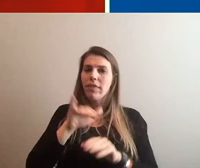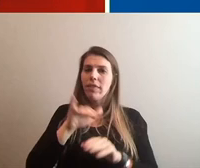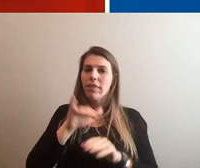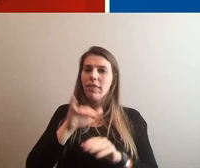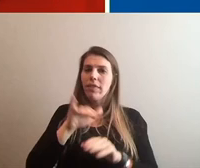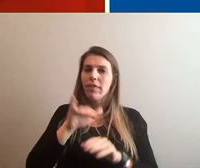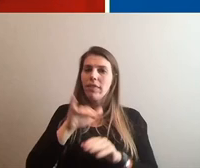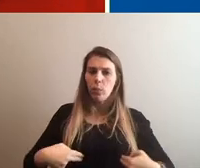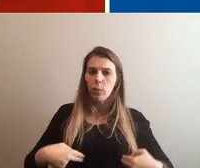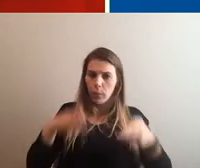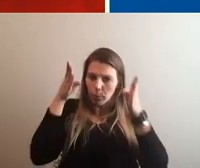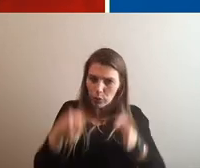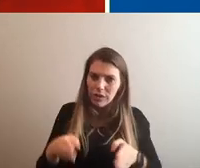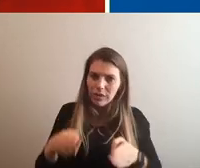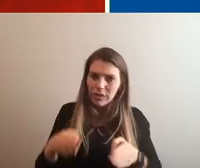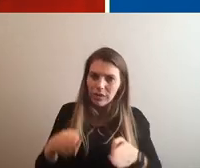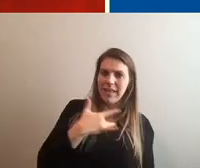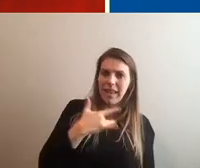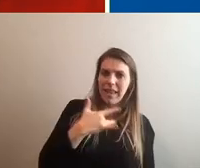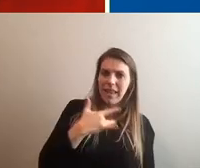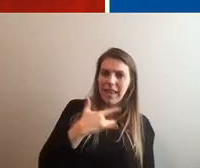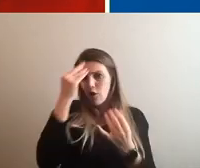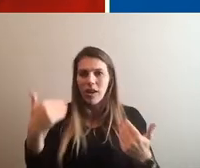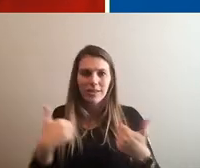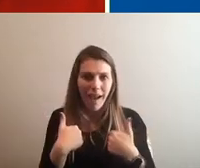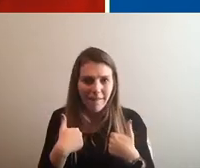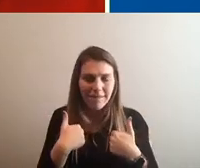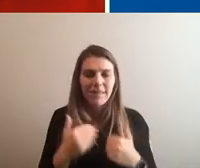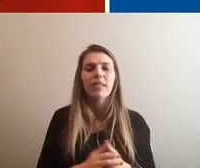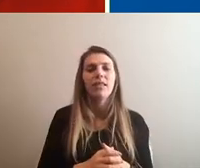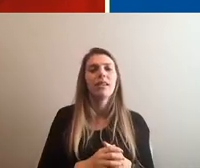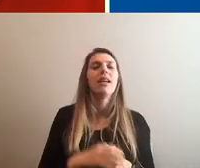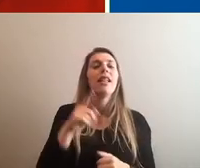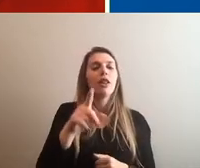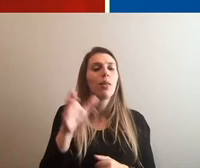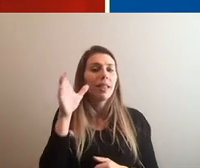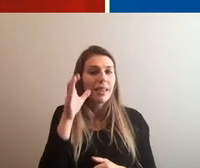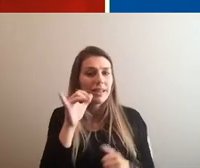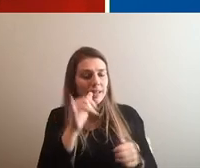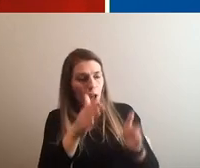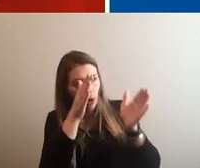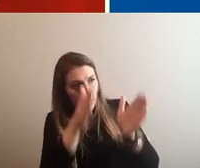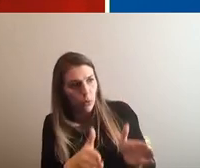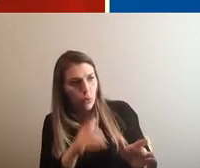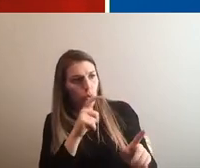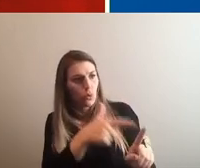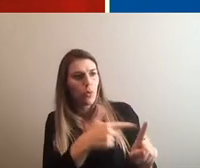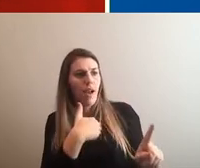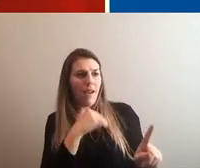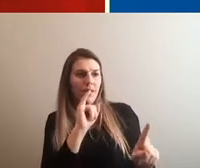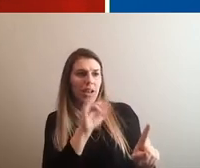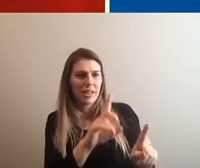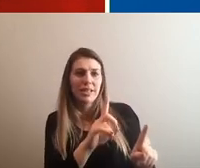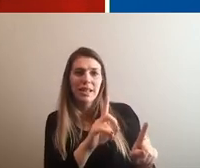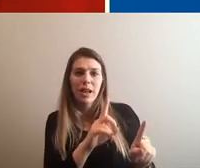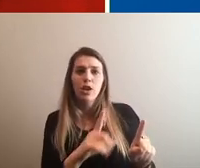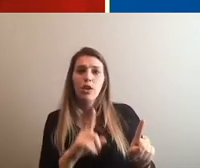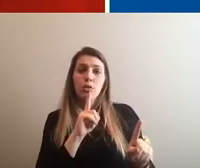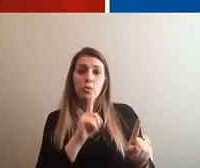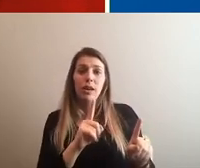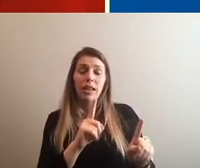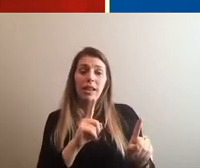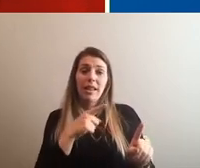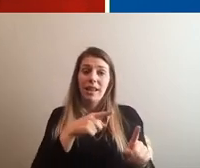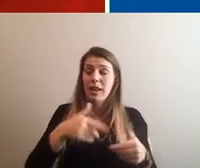and you do have feelings and thoughts. I'd say listen to that person with ID, because it can be really overwhelming in